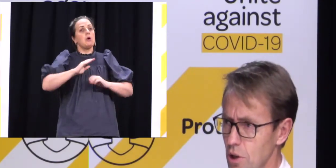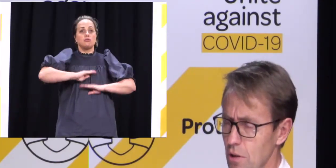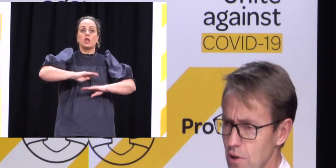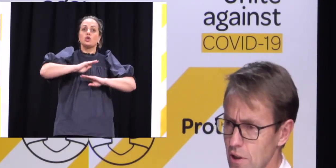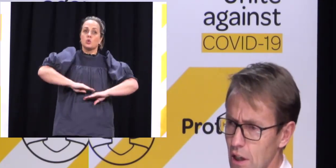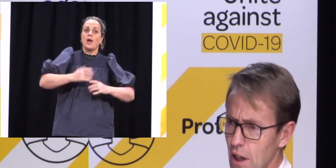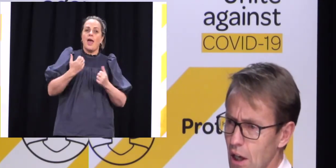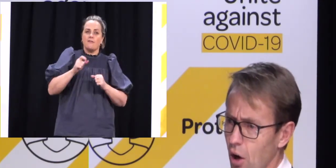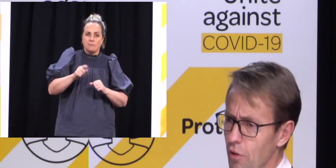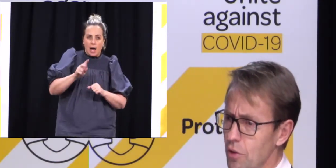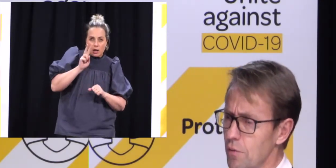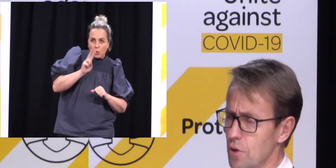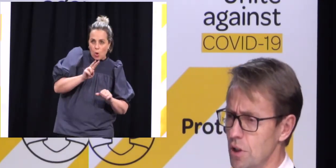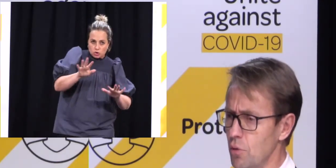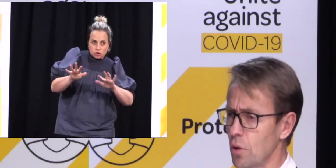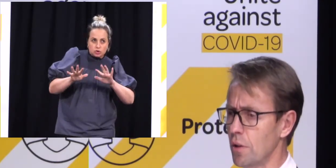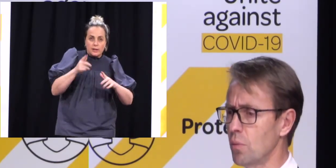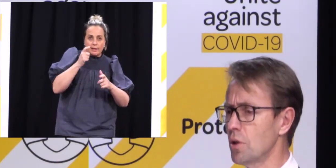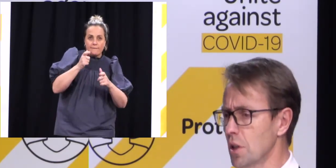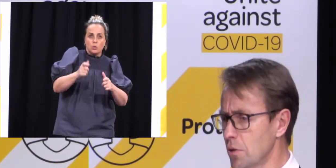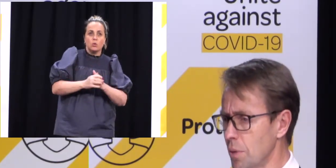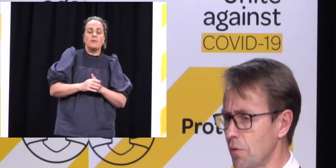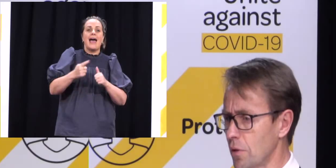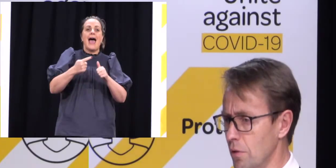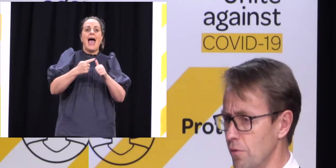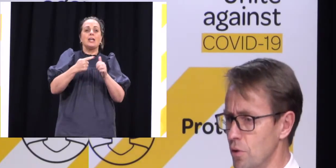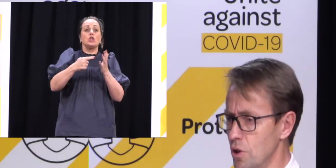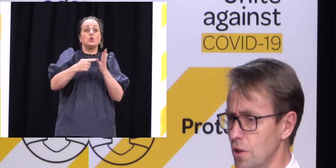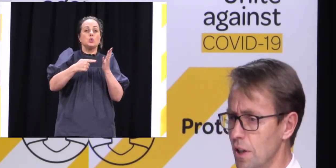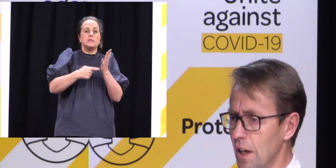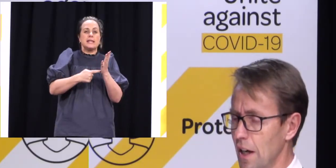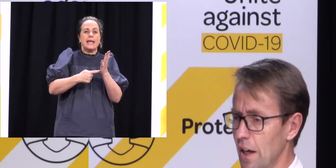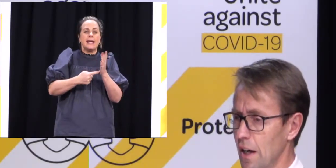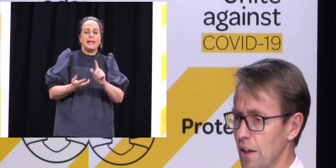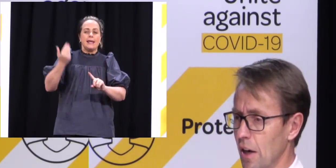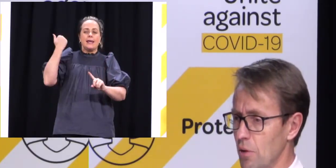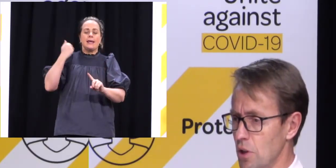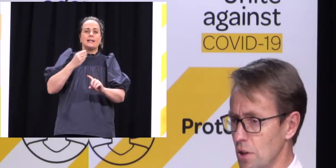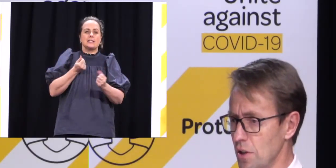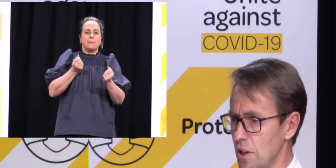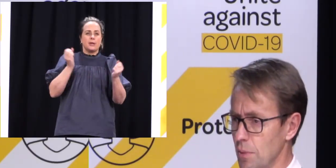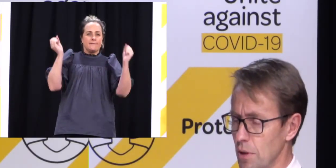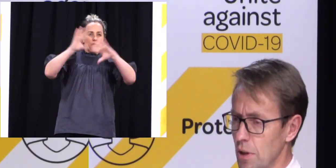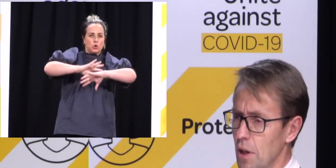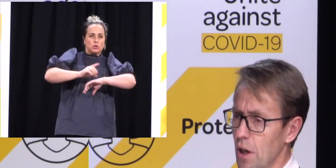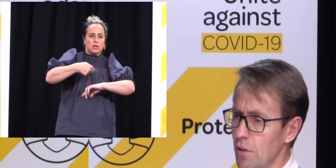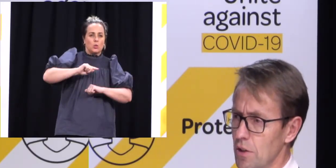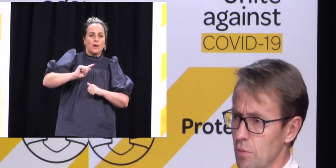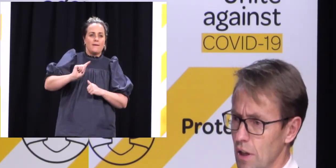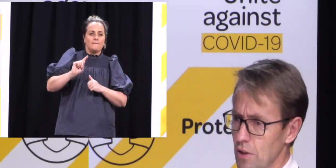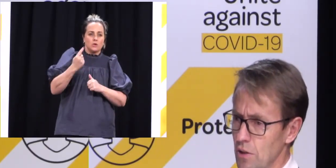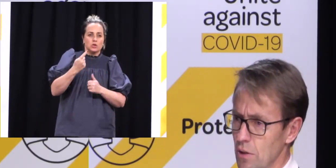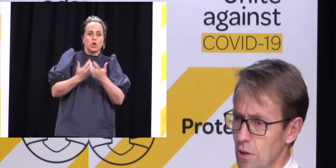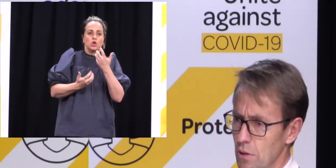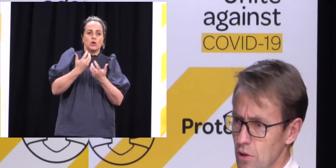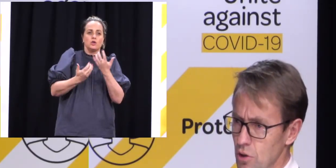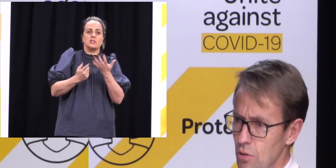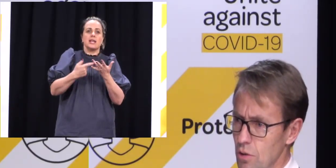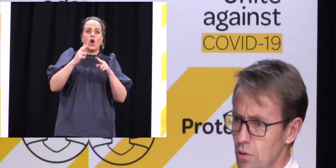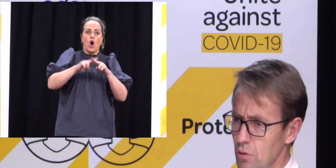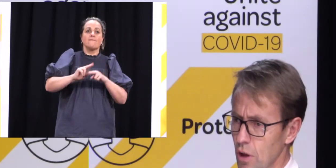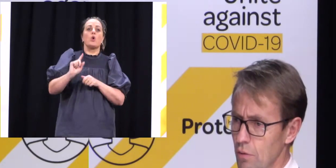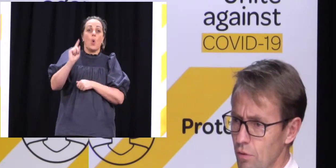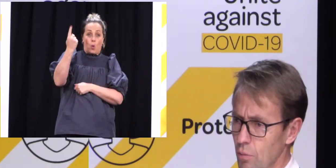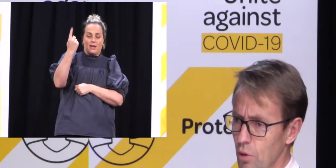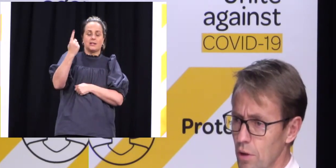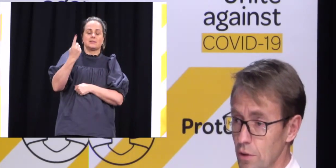to watch closely. On the University of Auckland, there was a little bit of confusion in our initial assessment, and this relates to the student